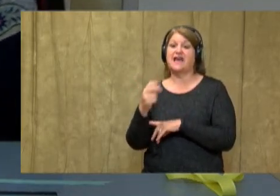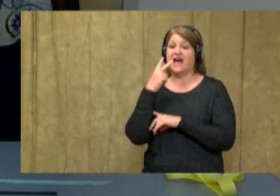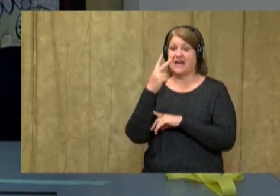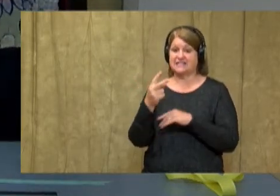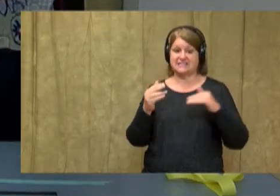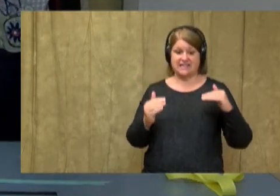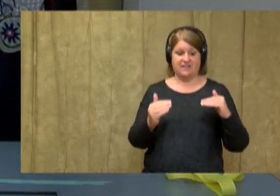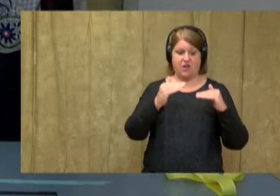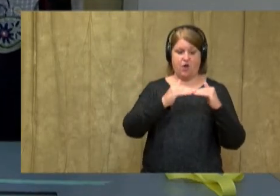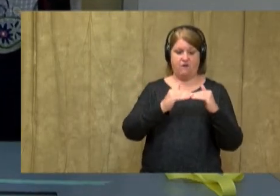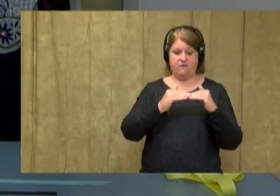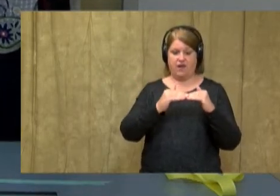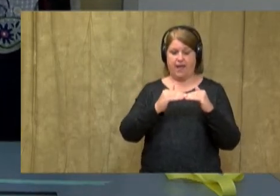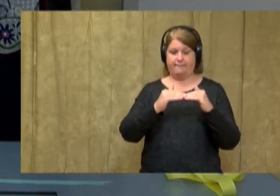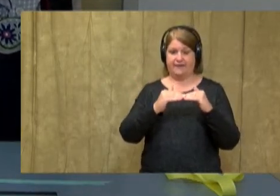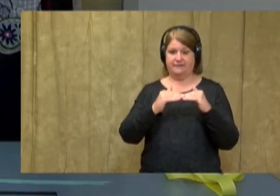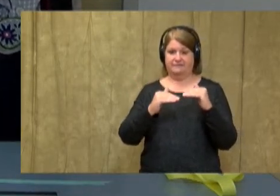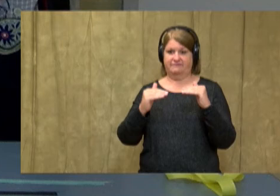not touching the ends.